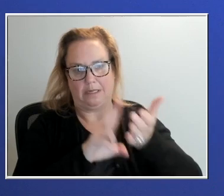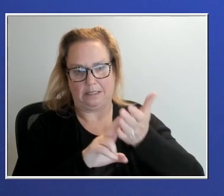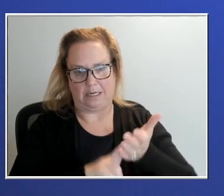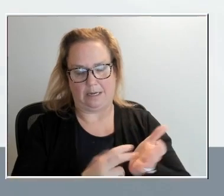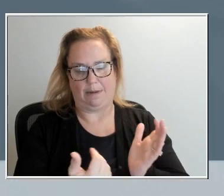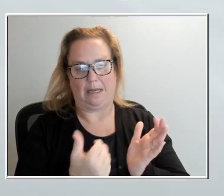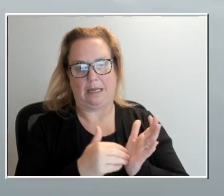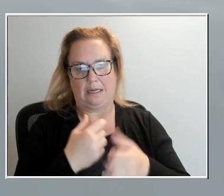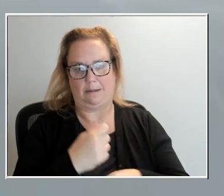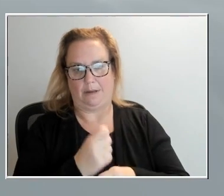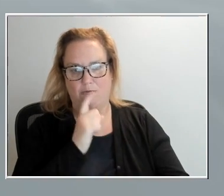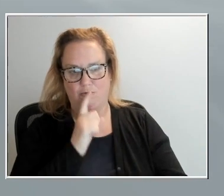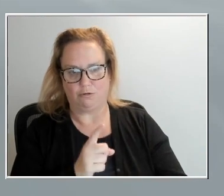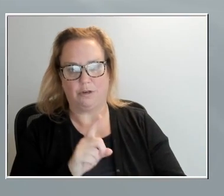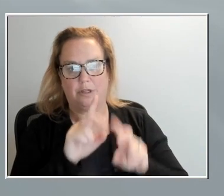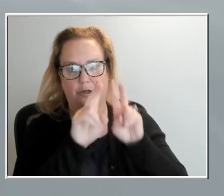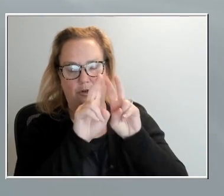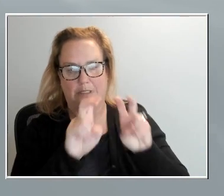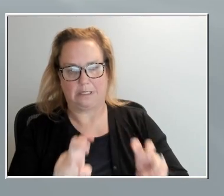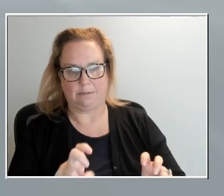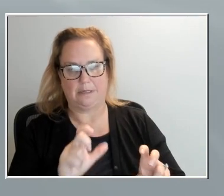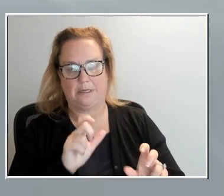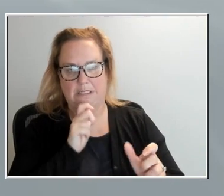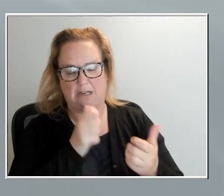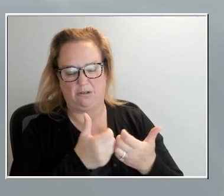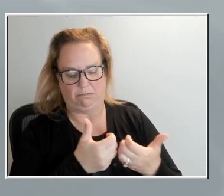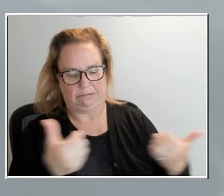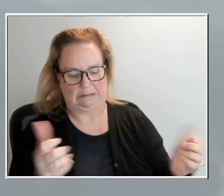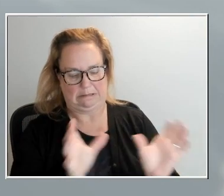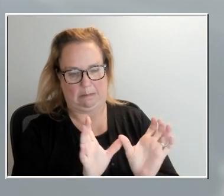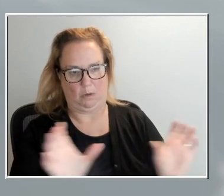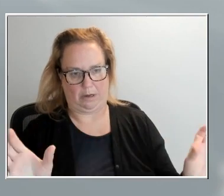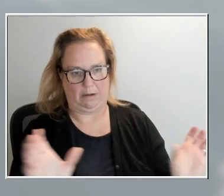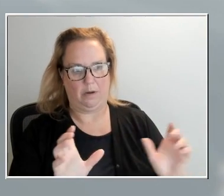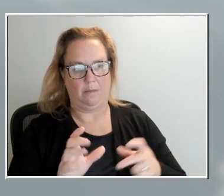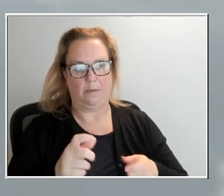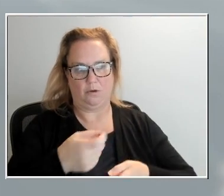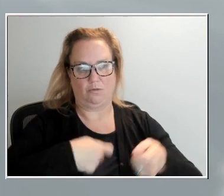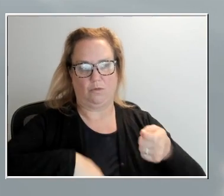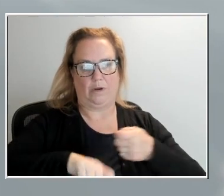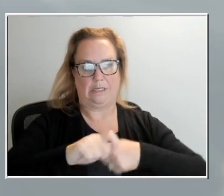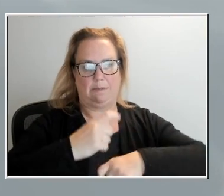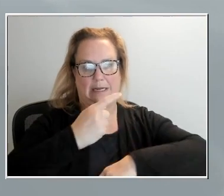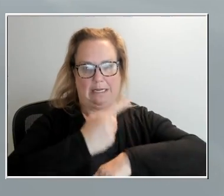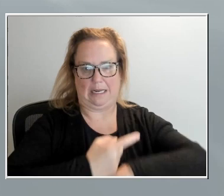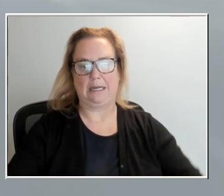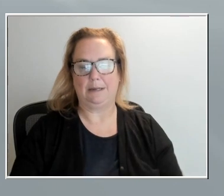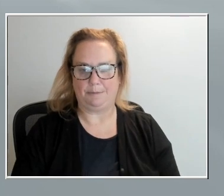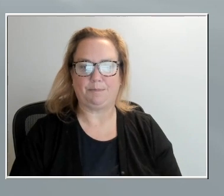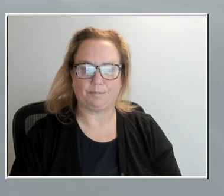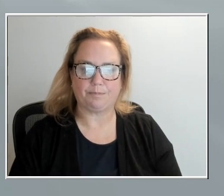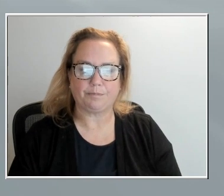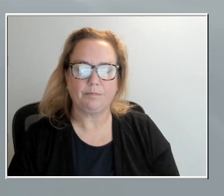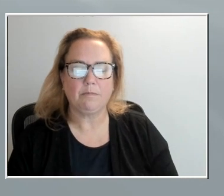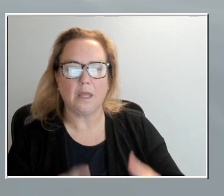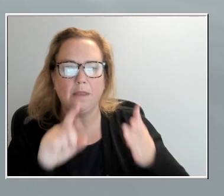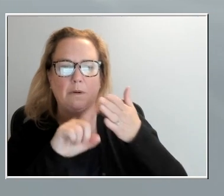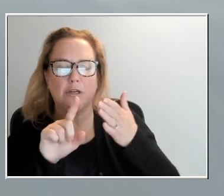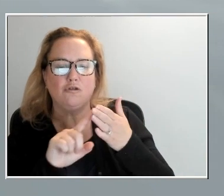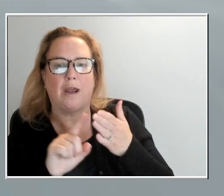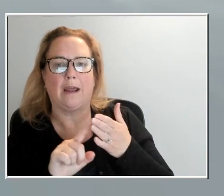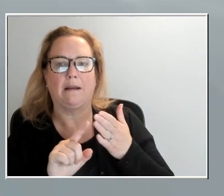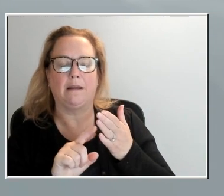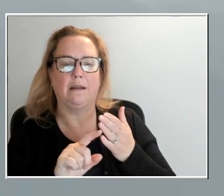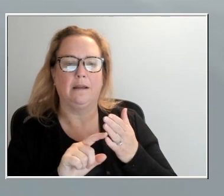make sure that their assessment is not too far away from their actual transplant date. And then we checked a lot of things during the